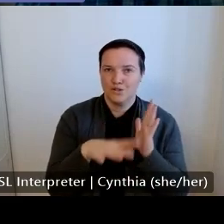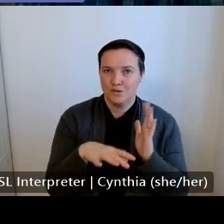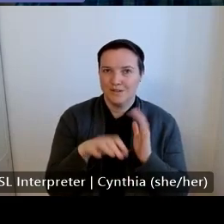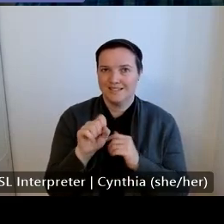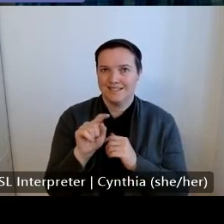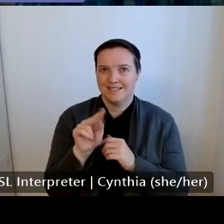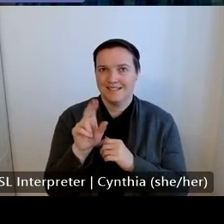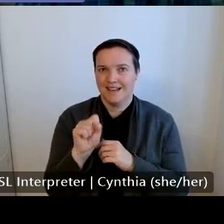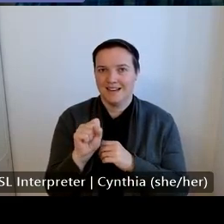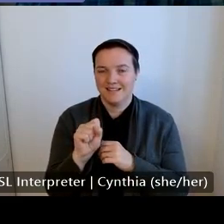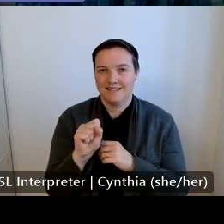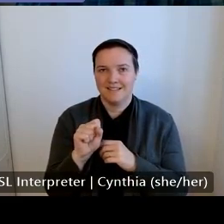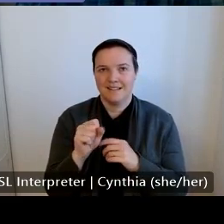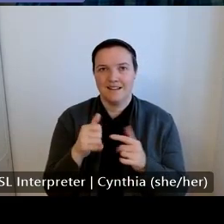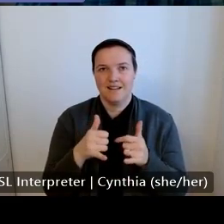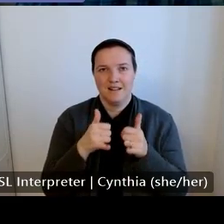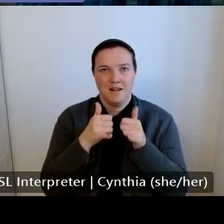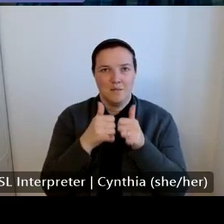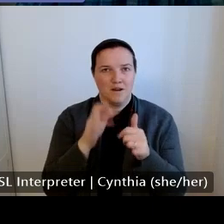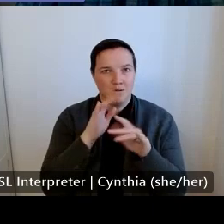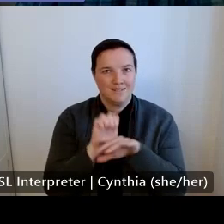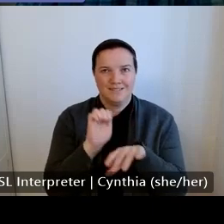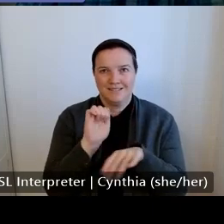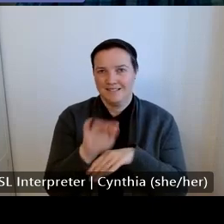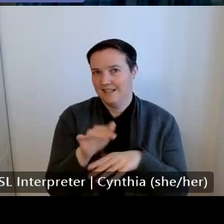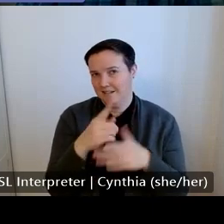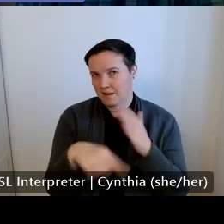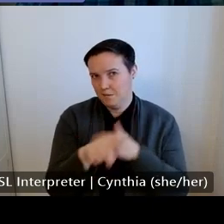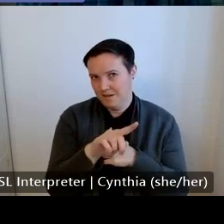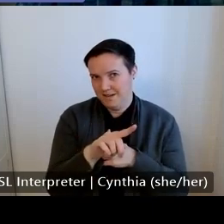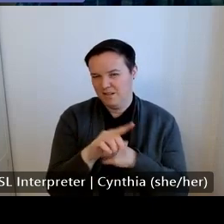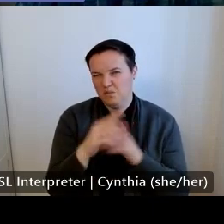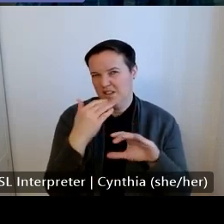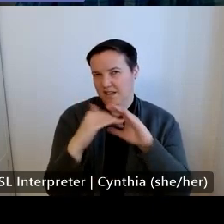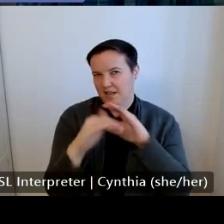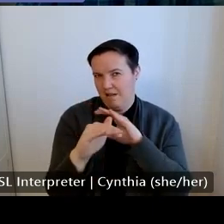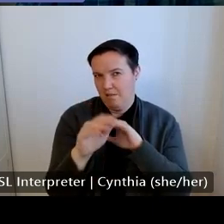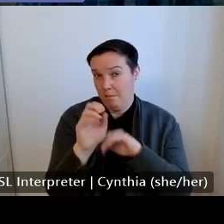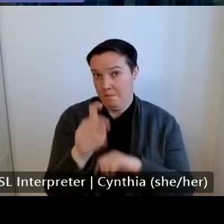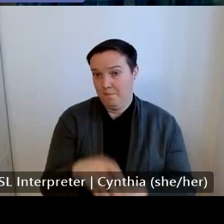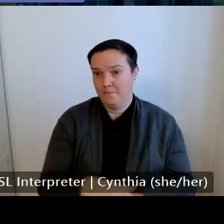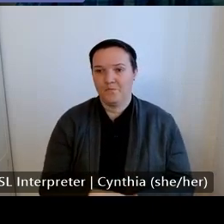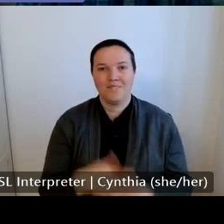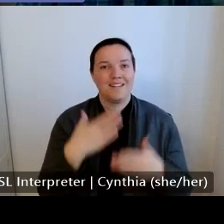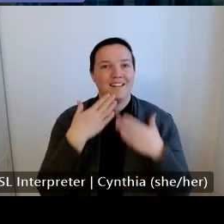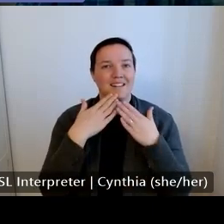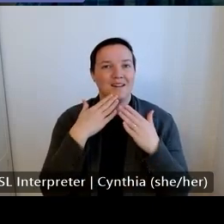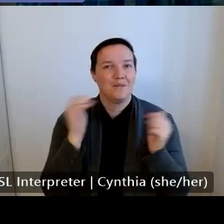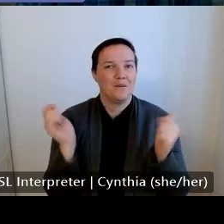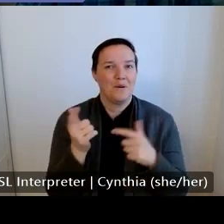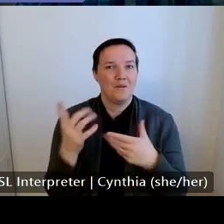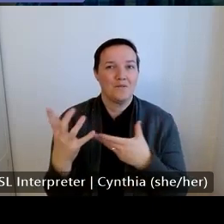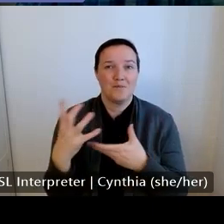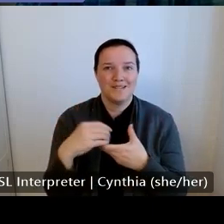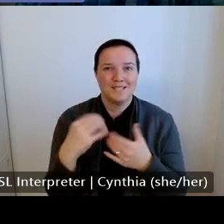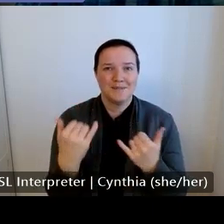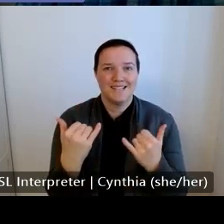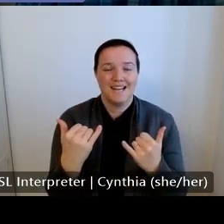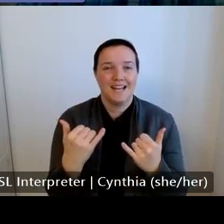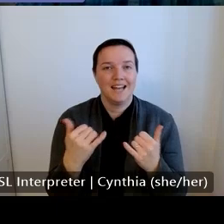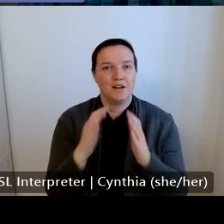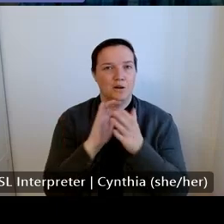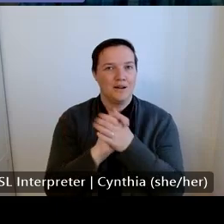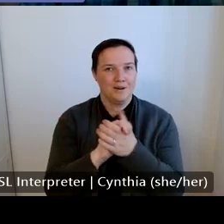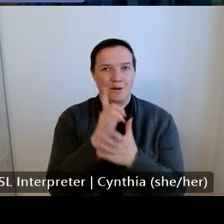and the prizes will be sent next week, okay, to your emails. Thanks for everyone for participating, and congrats to those